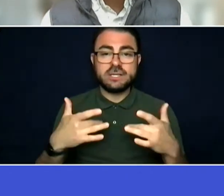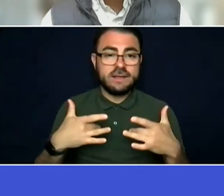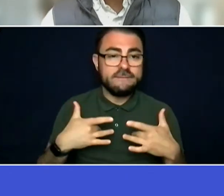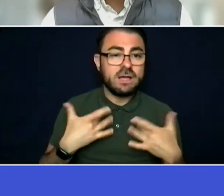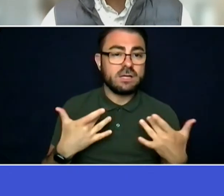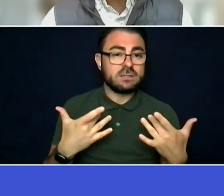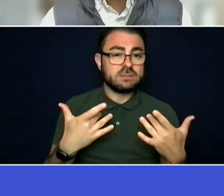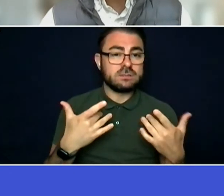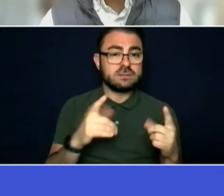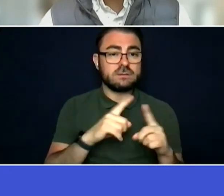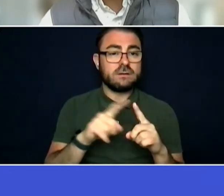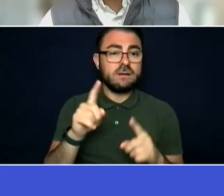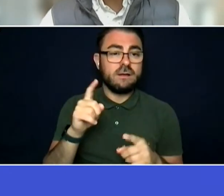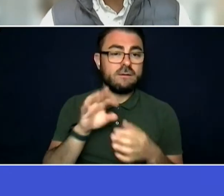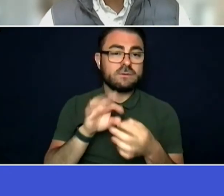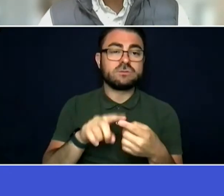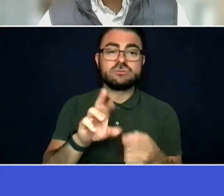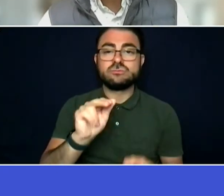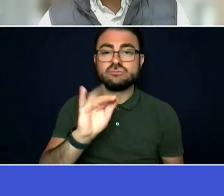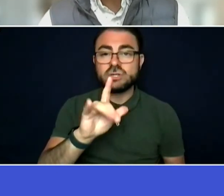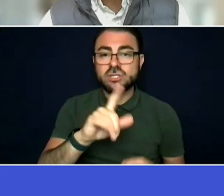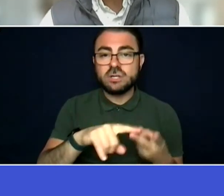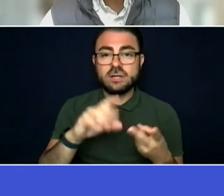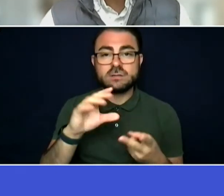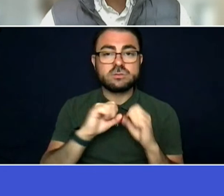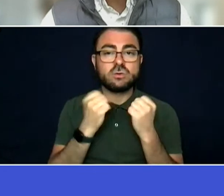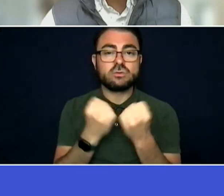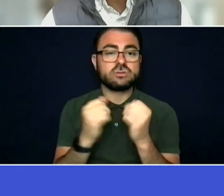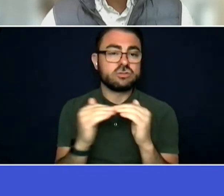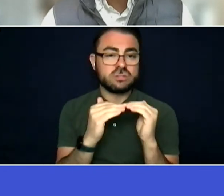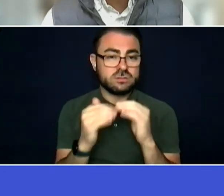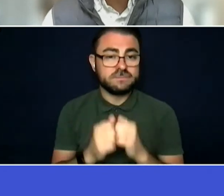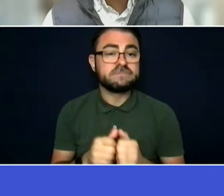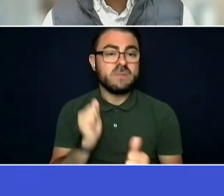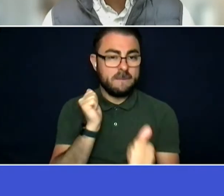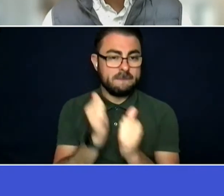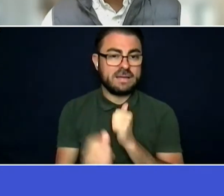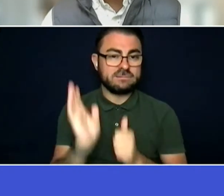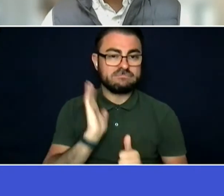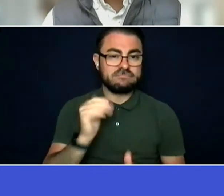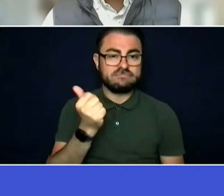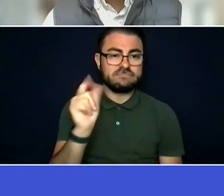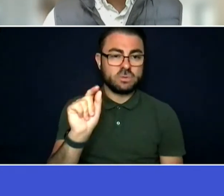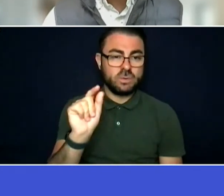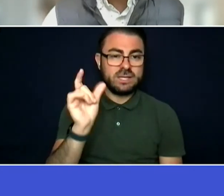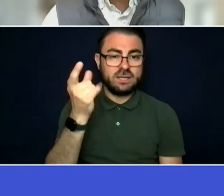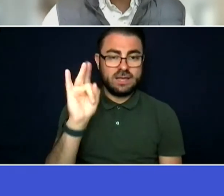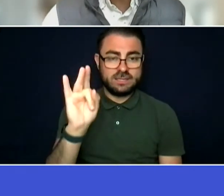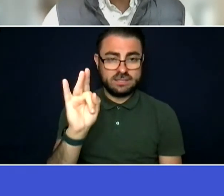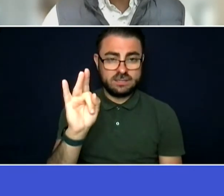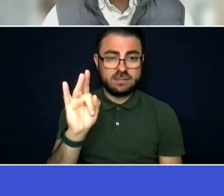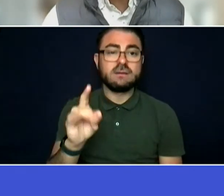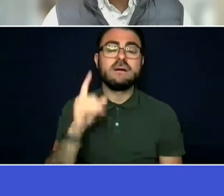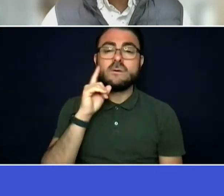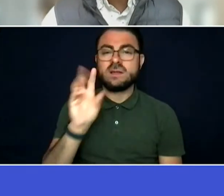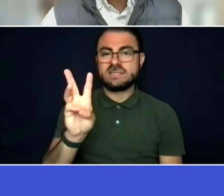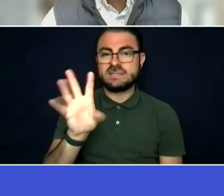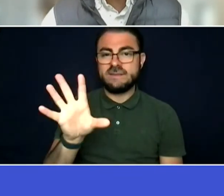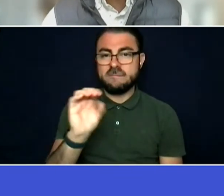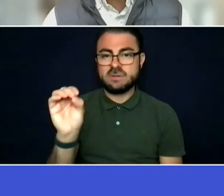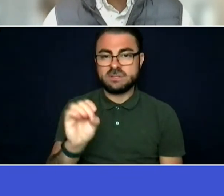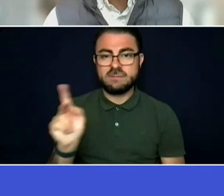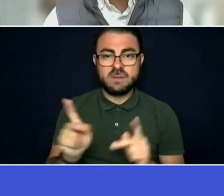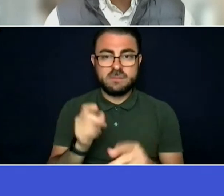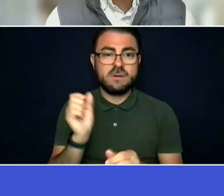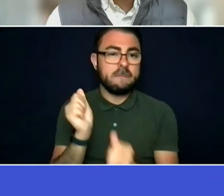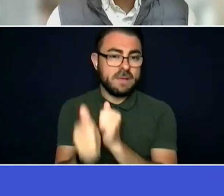It was passed by a ballot measure in November 2018 with 65% of Portland voters. And notably, it is the first climate fund measure created and led